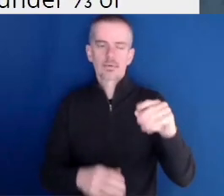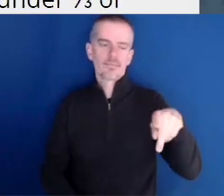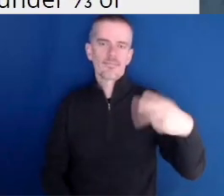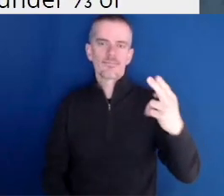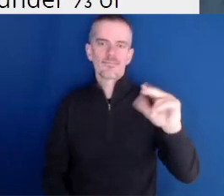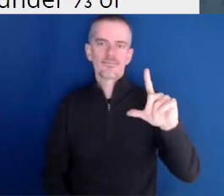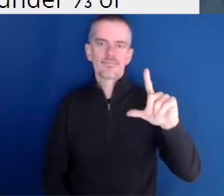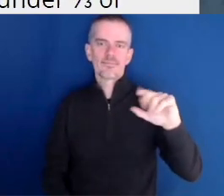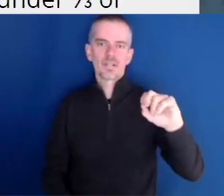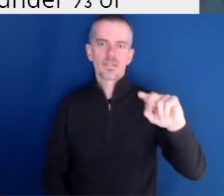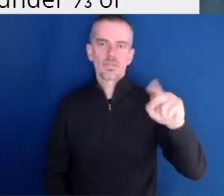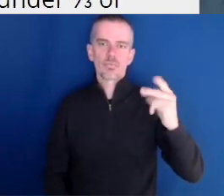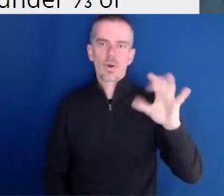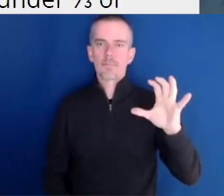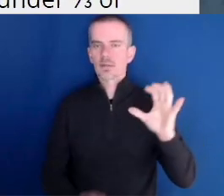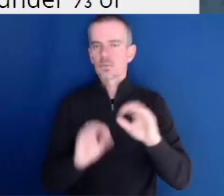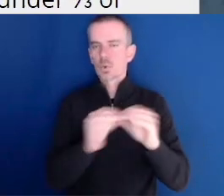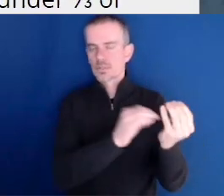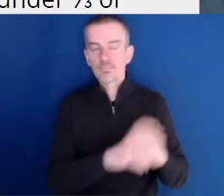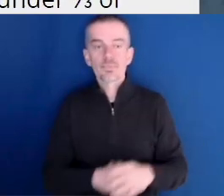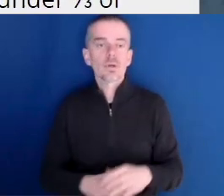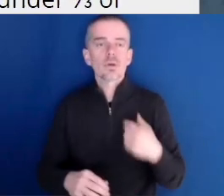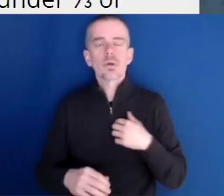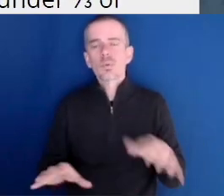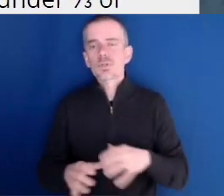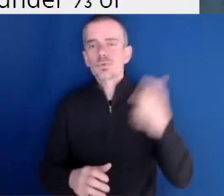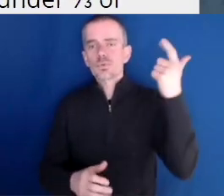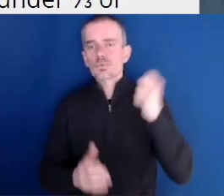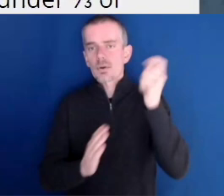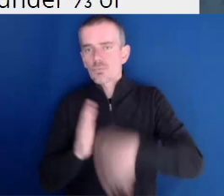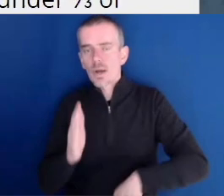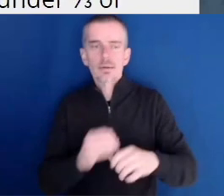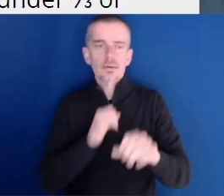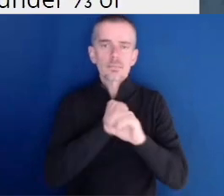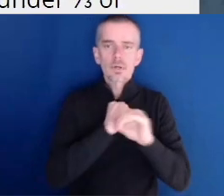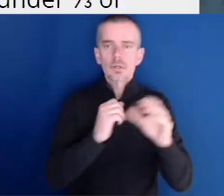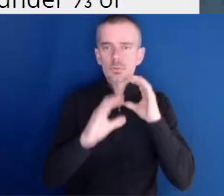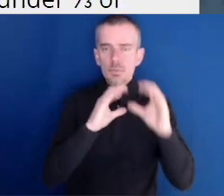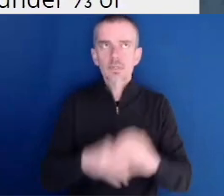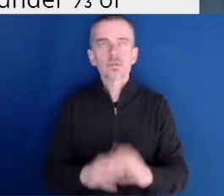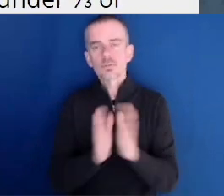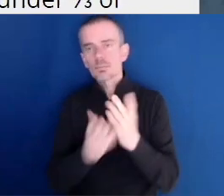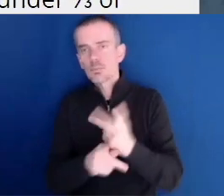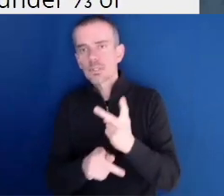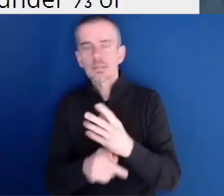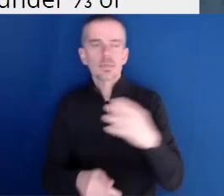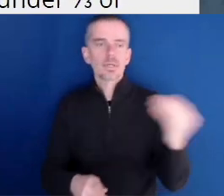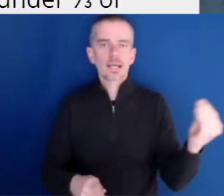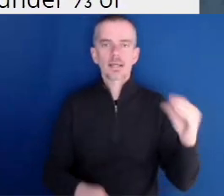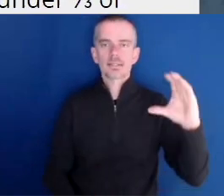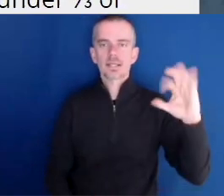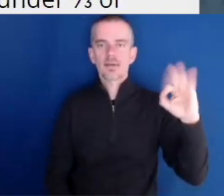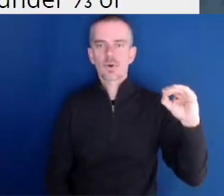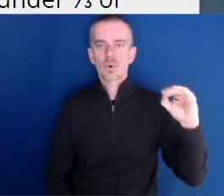And we do everything from grant writing to marketing and communications to, of course, bookkeeping and CFO